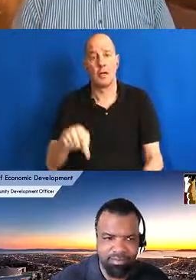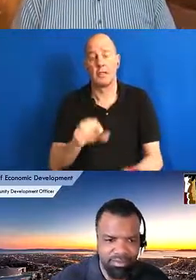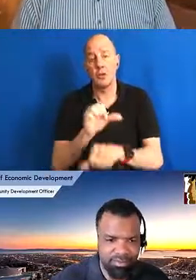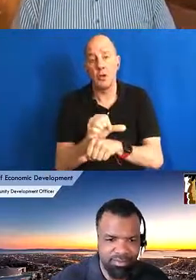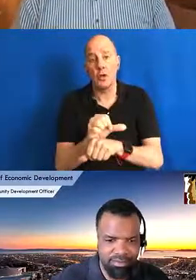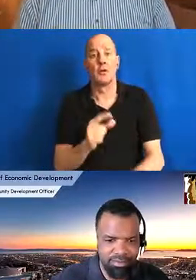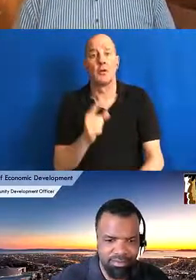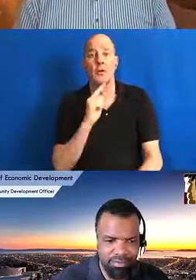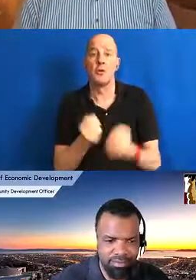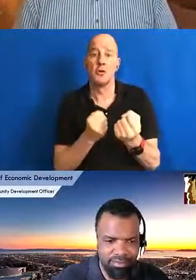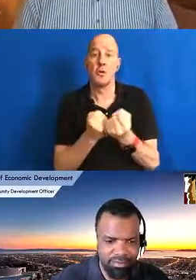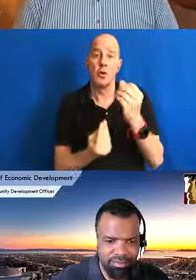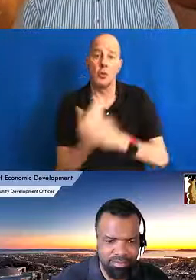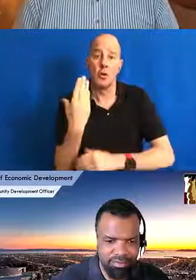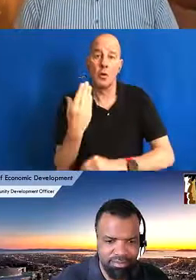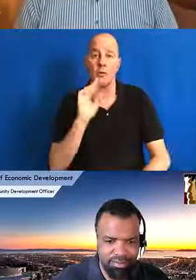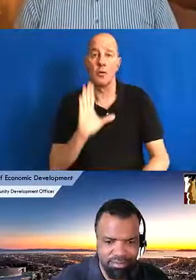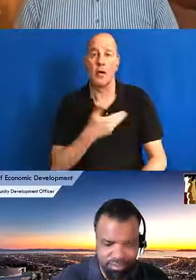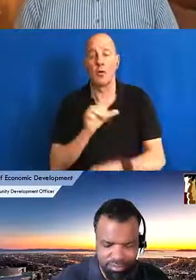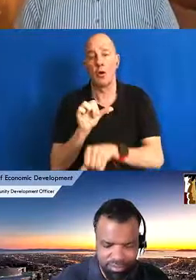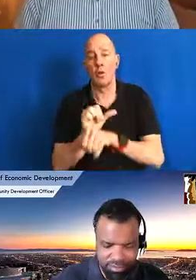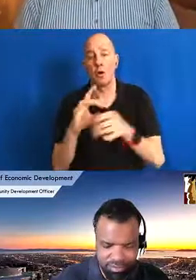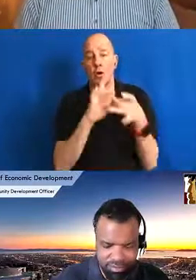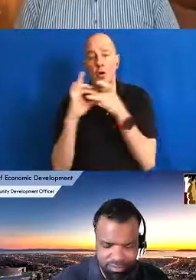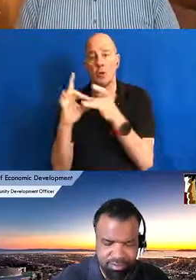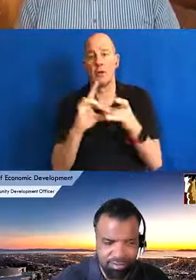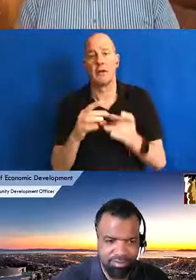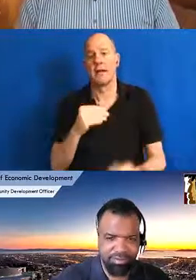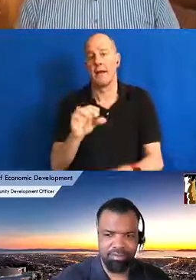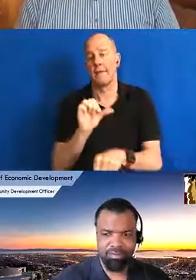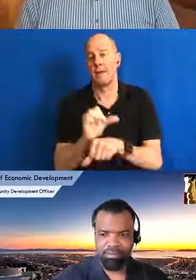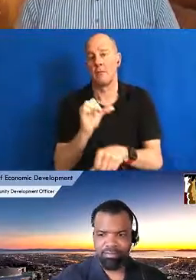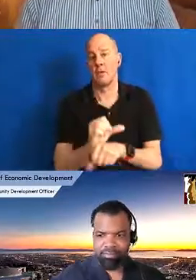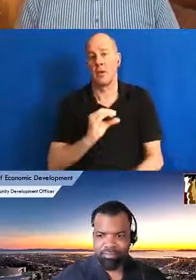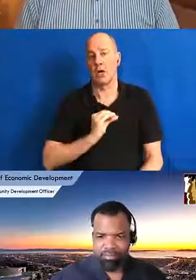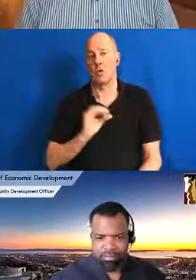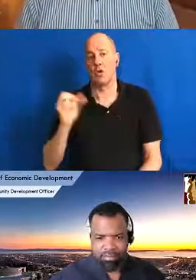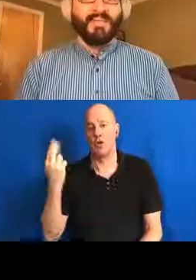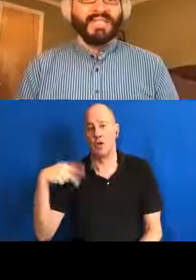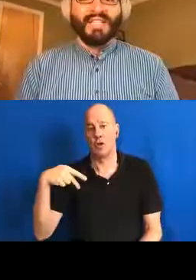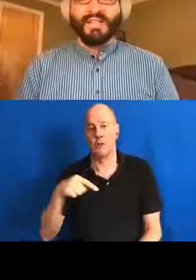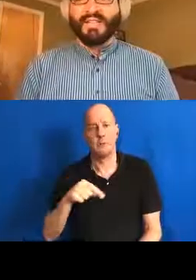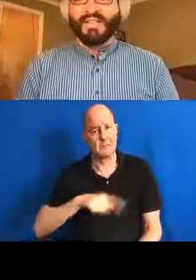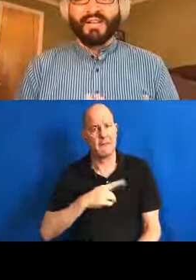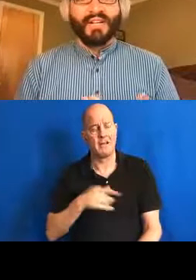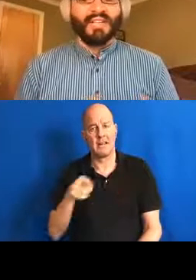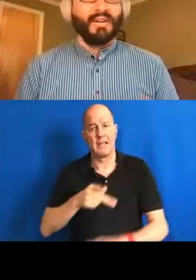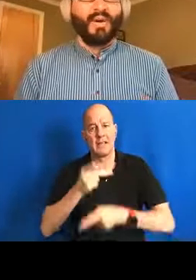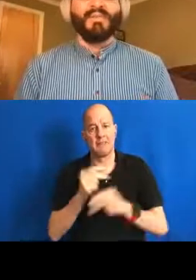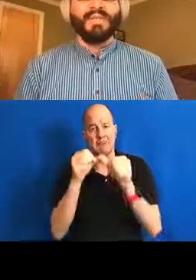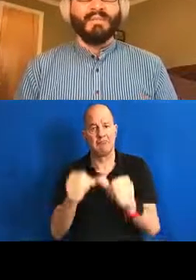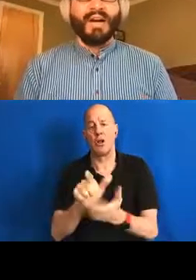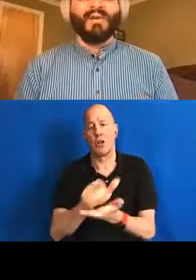the growth of the worker cooperative sector and employee ownership. We believe at the Sustainable Economies Law Center, it's